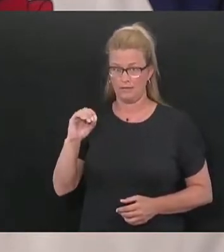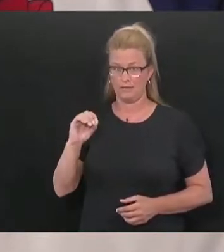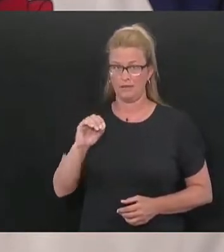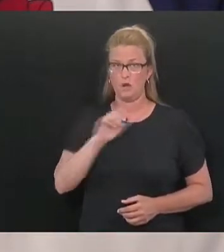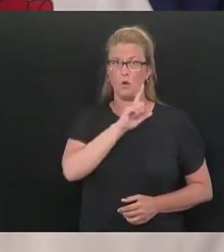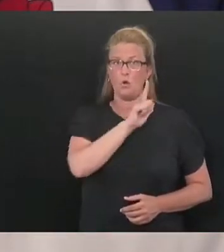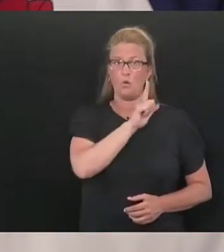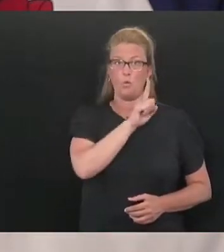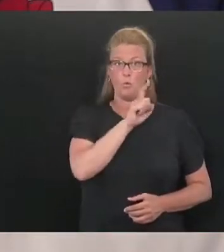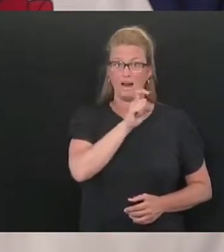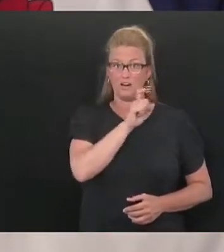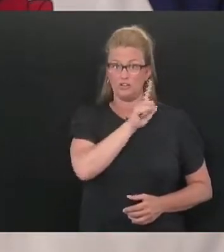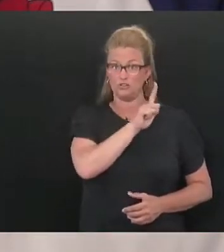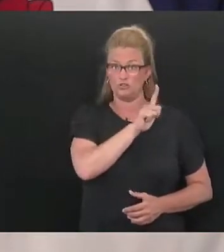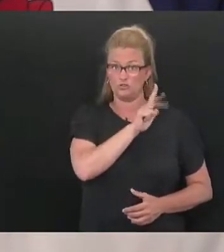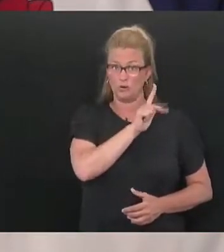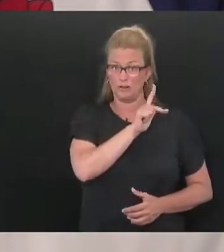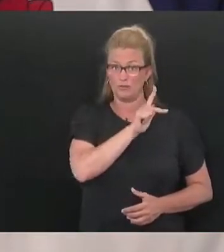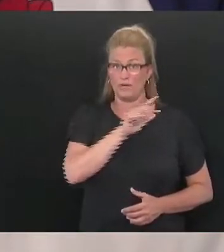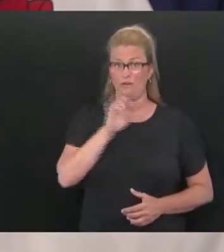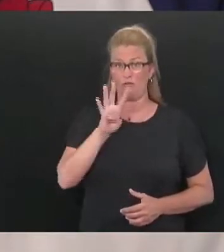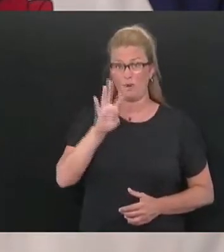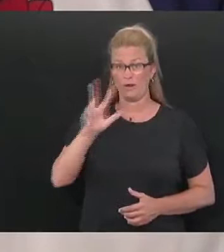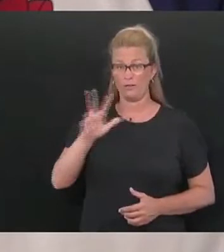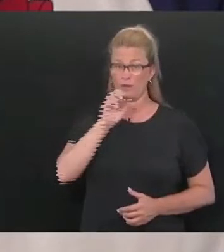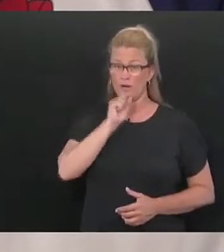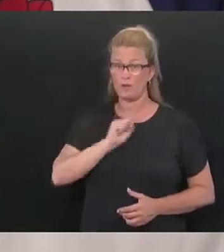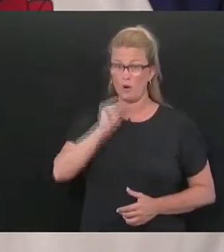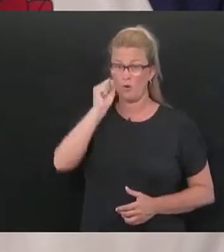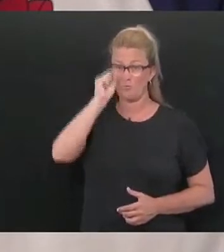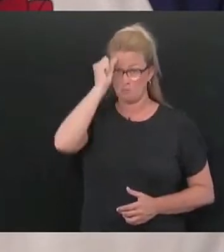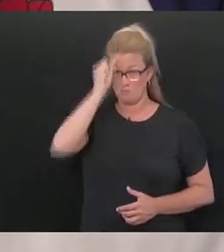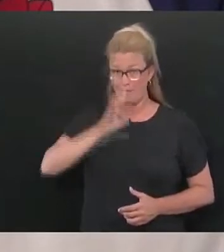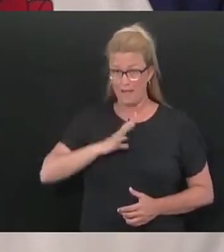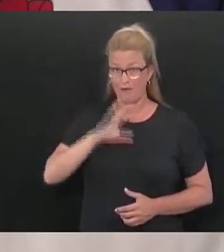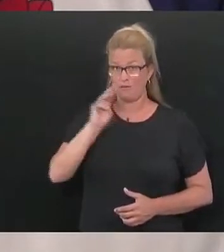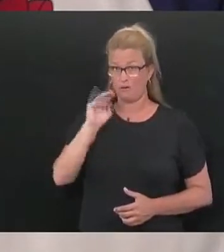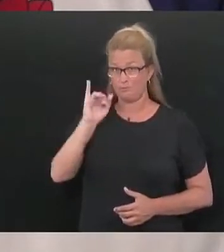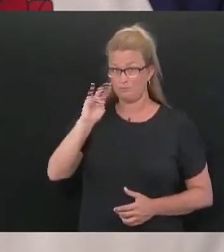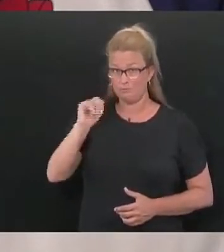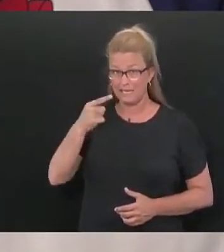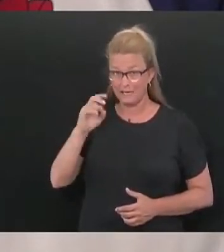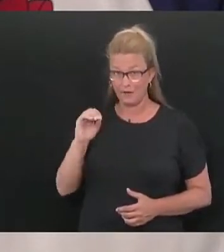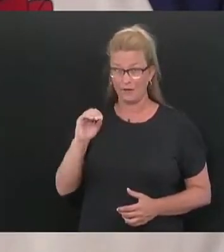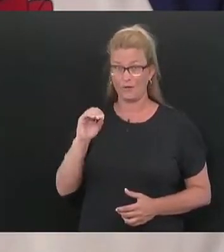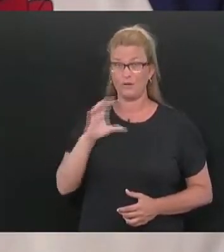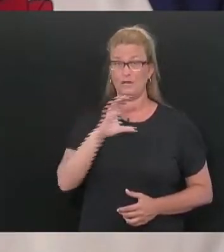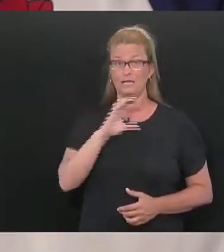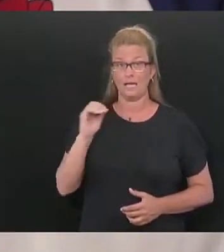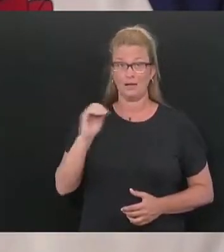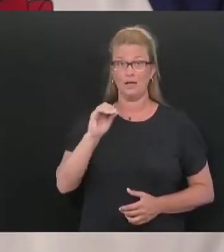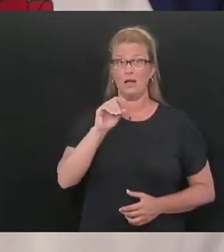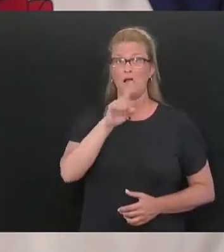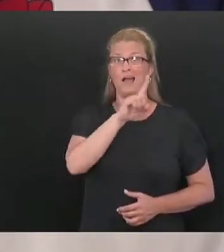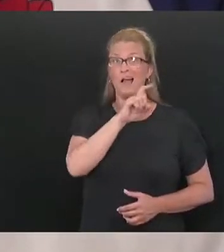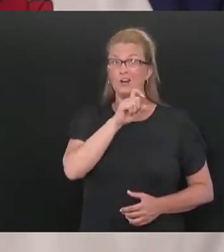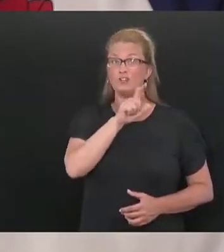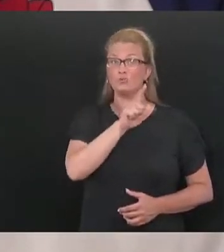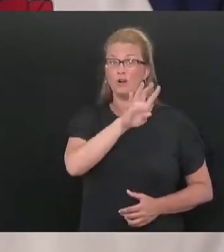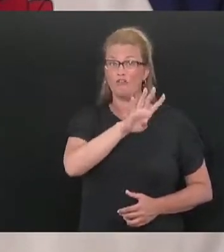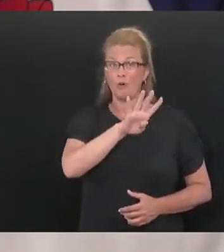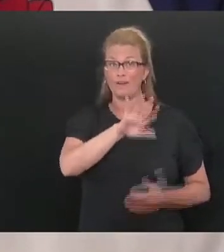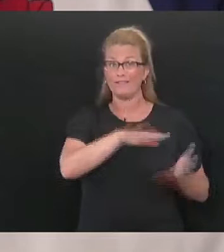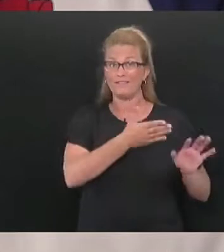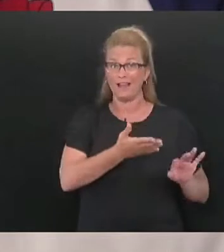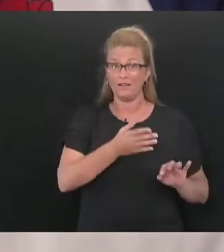123rd was a 43-year-old male from Mingo County. And the 124th death was a